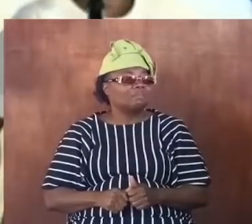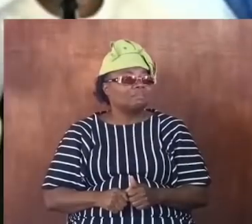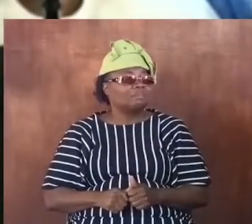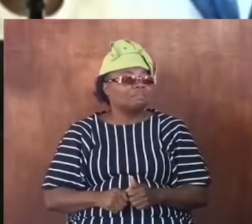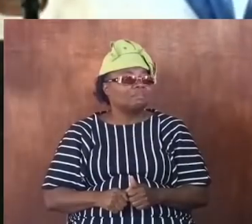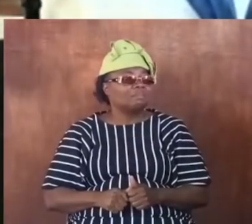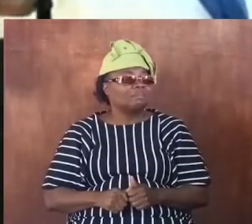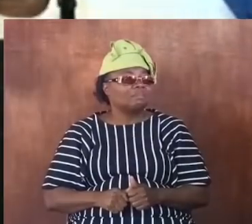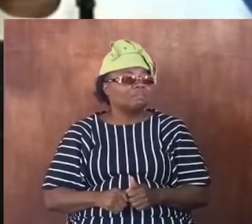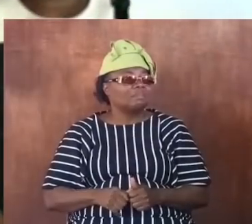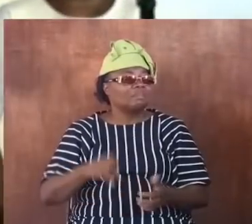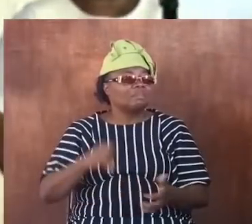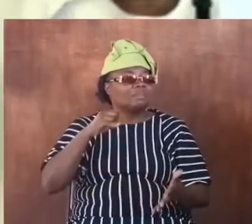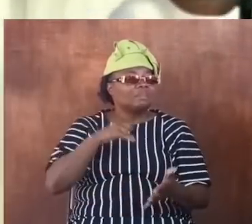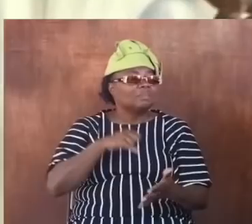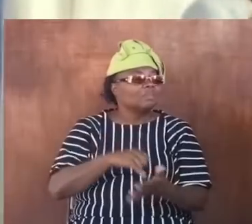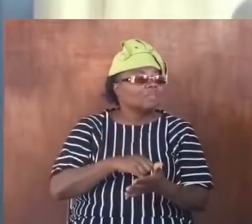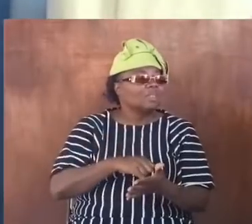Singers.